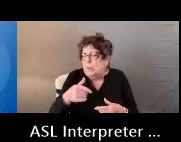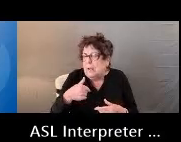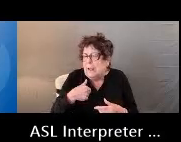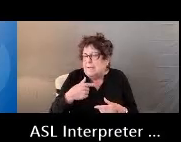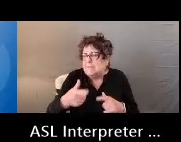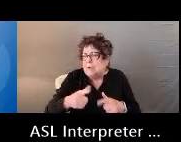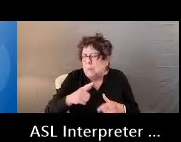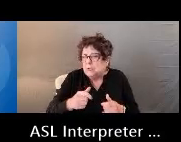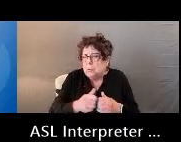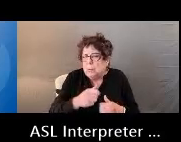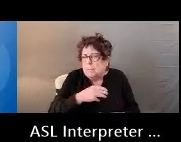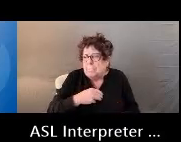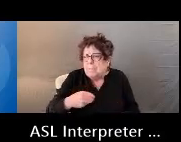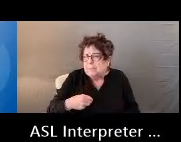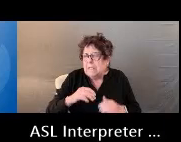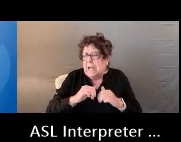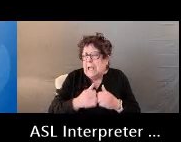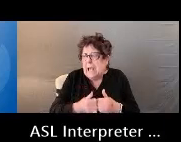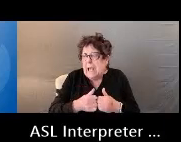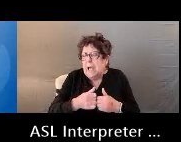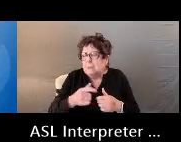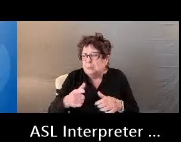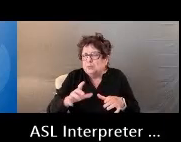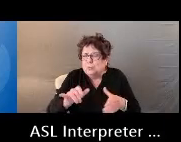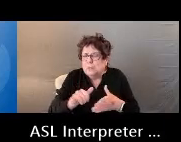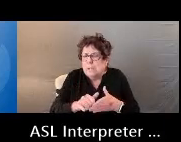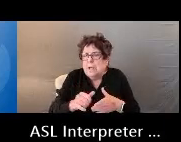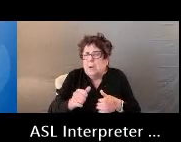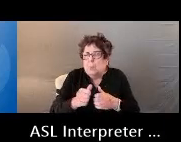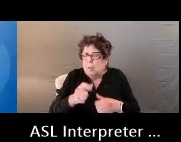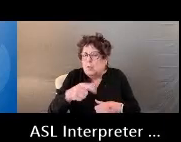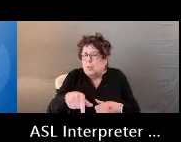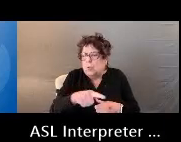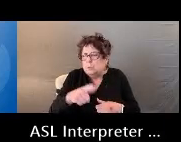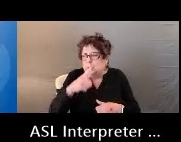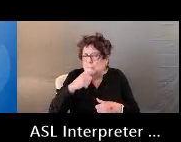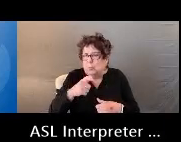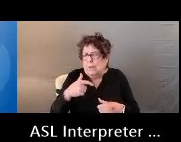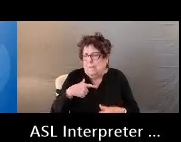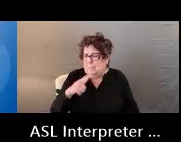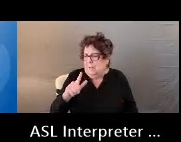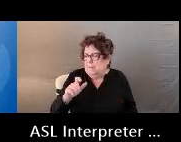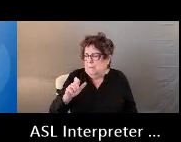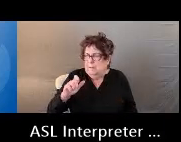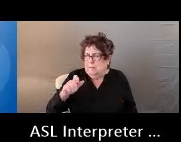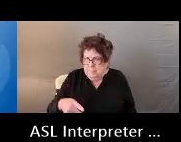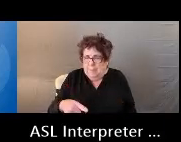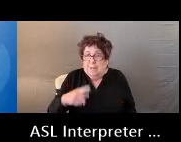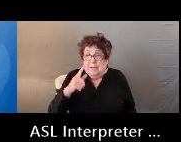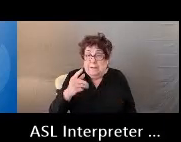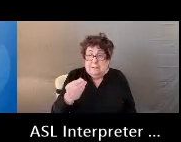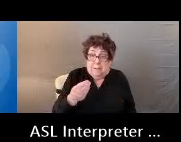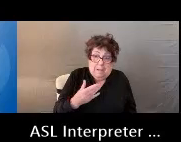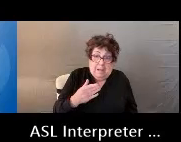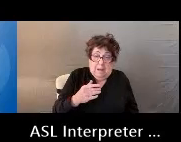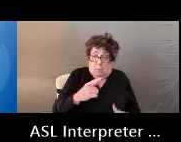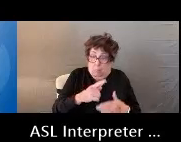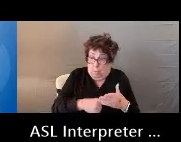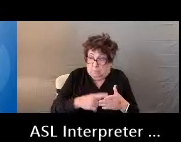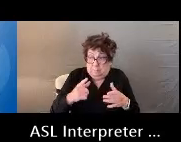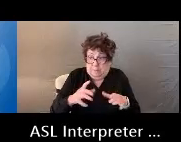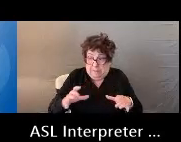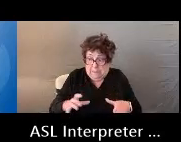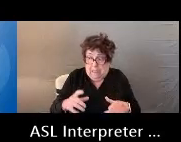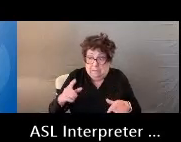that are limited English proficient? And then, you know, they provided me with the information of what was being done. They had already set up a